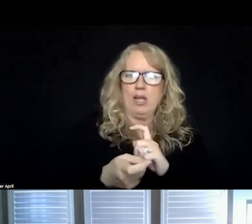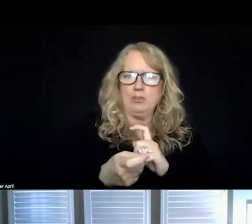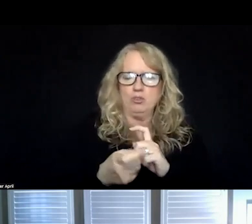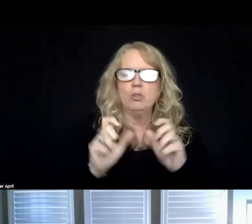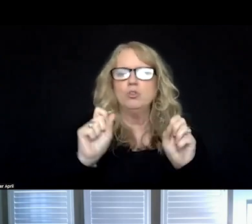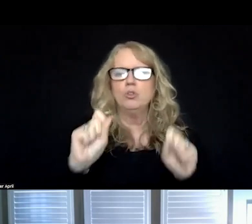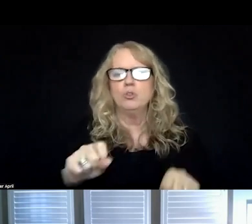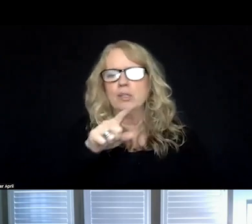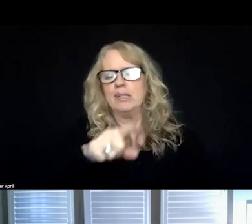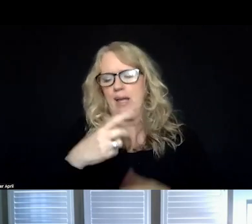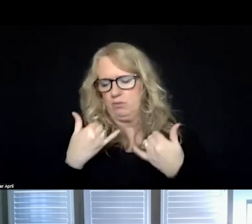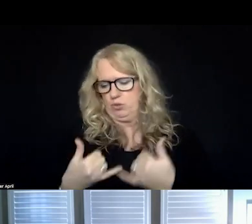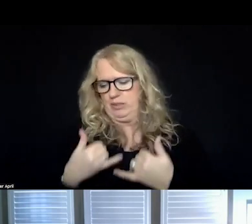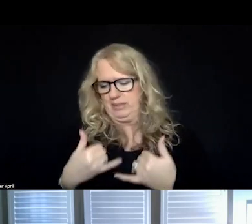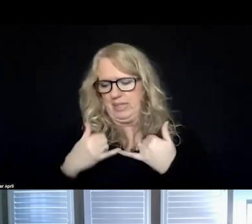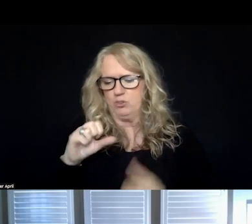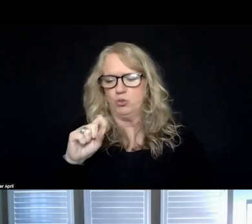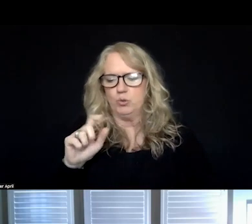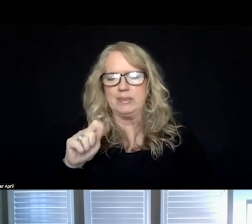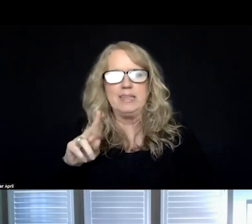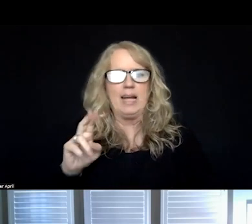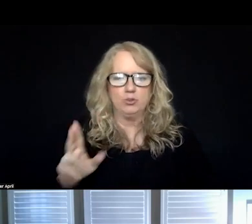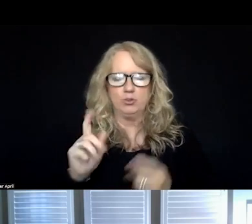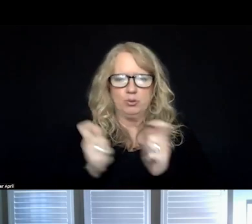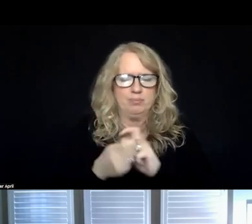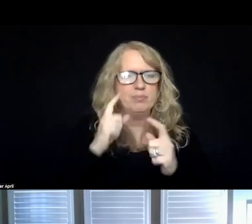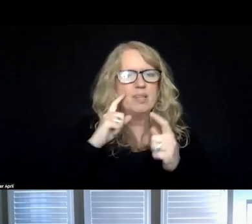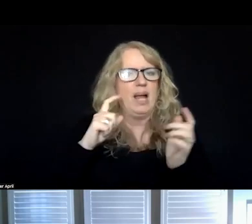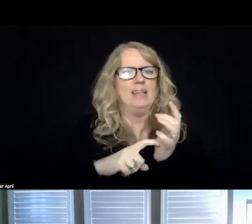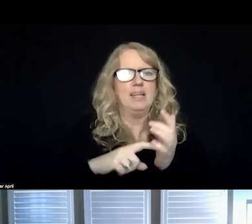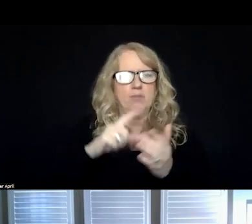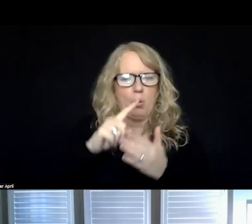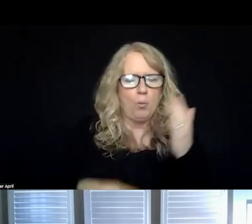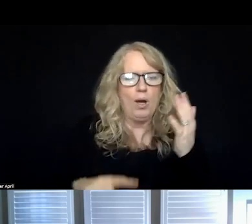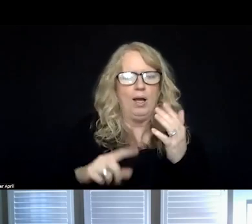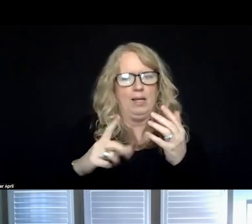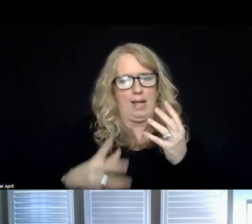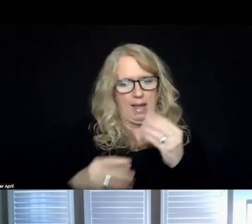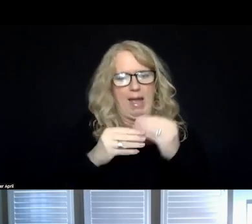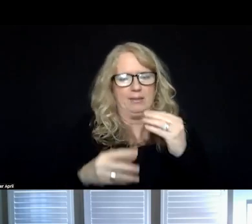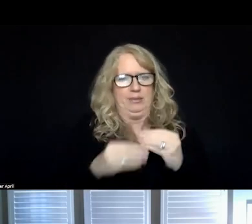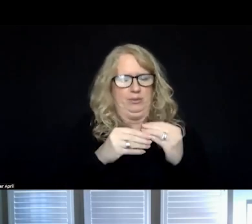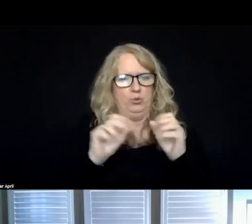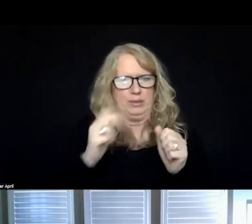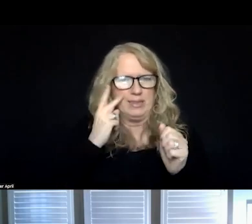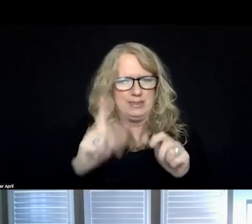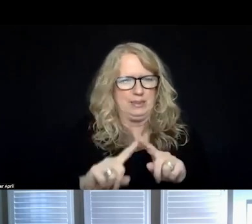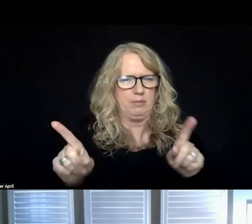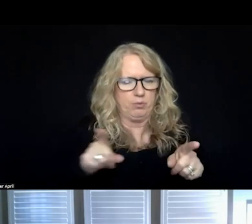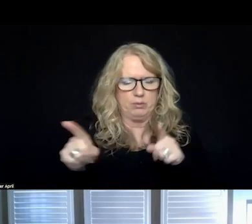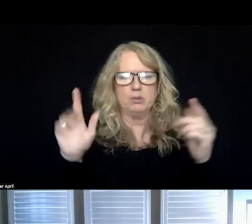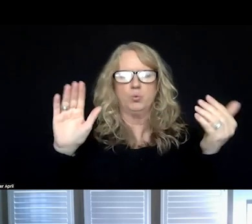can change your existing statute, and you can easily identify what things we've added to it. So you can always